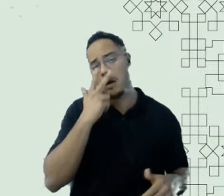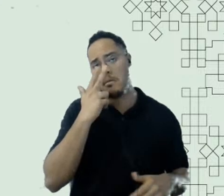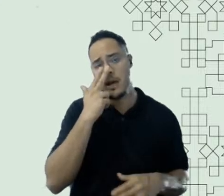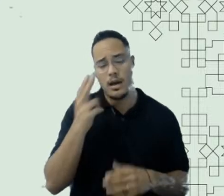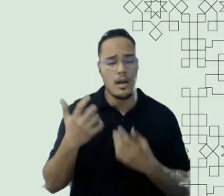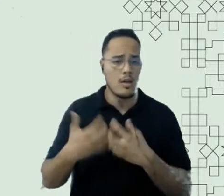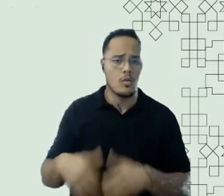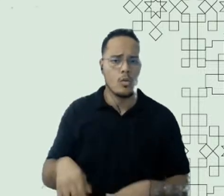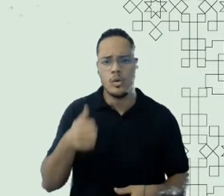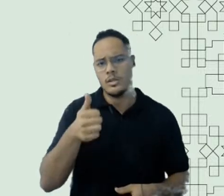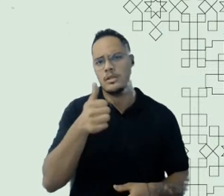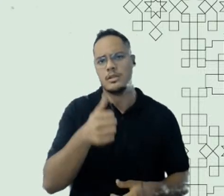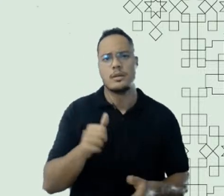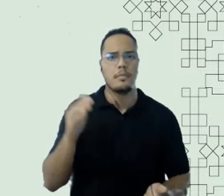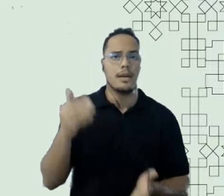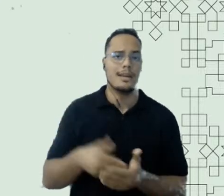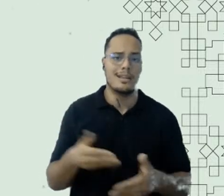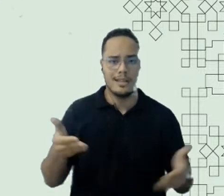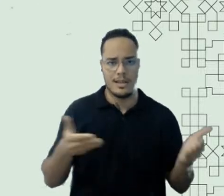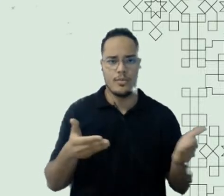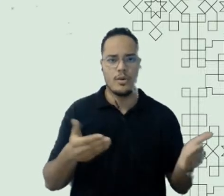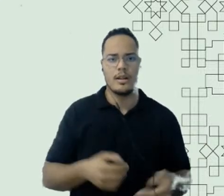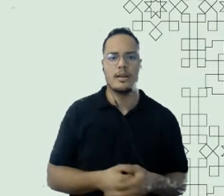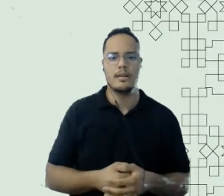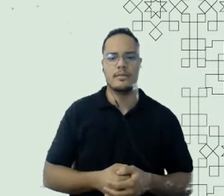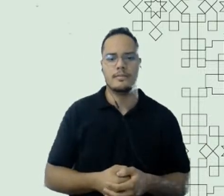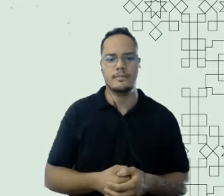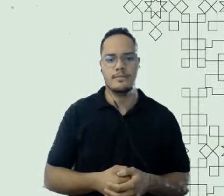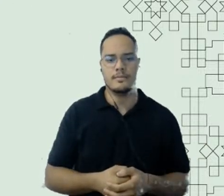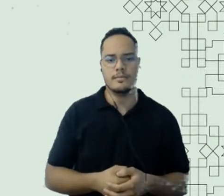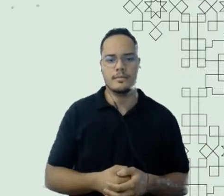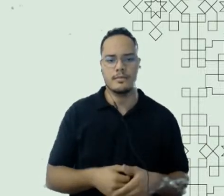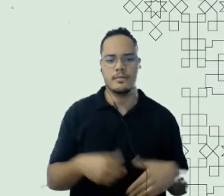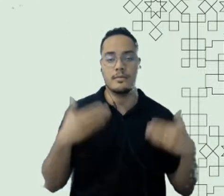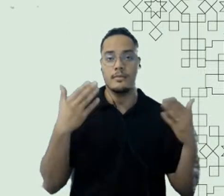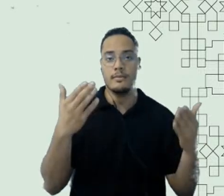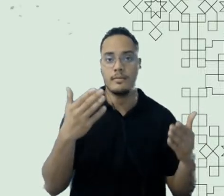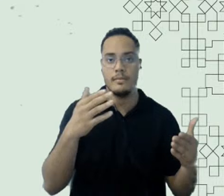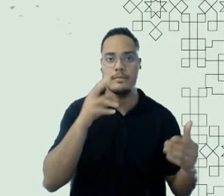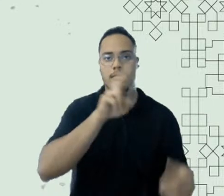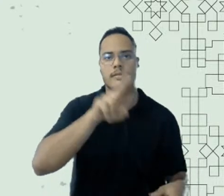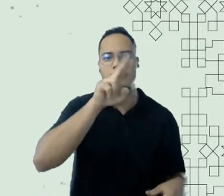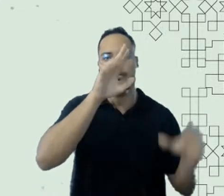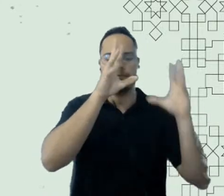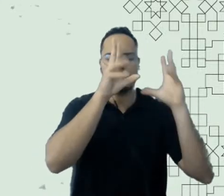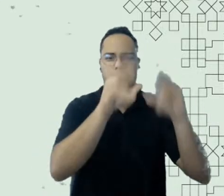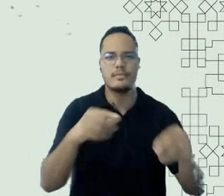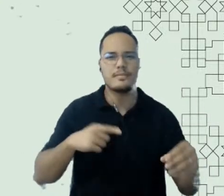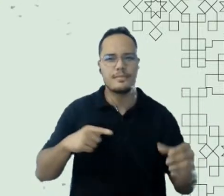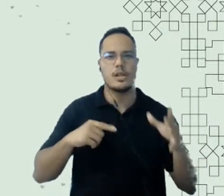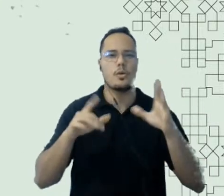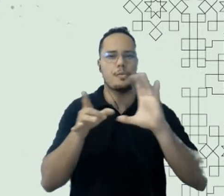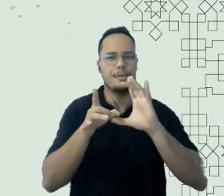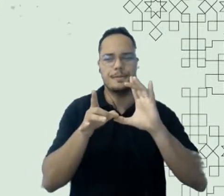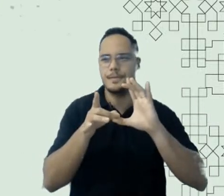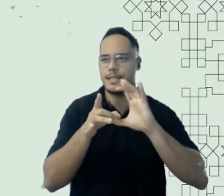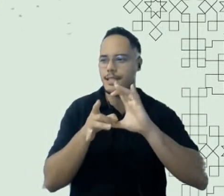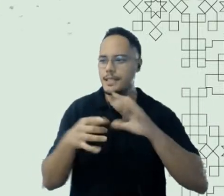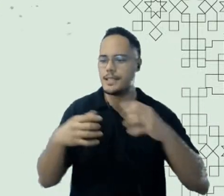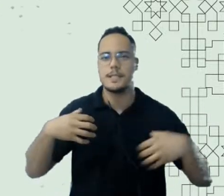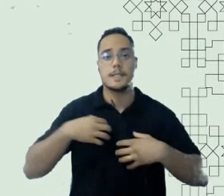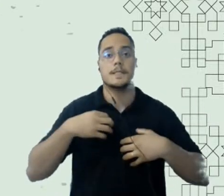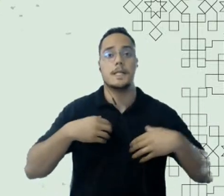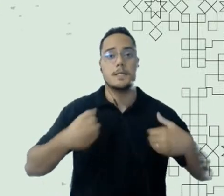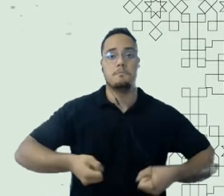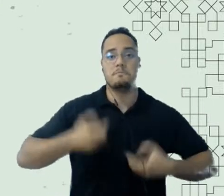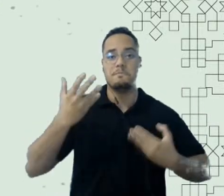same freedom of upload in France compared to Germany. So at some point, there might be some litigation that will